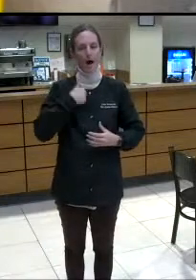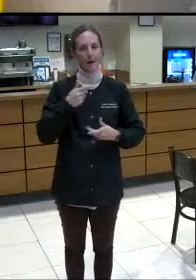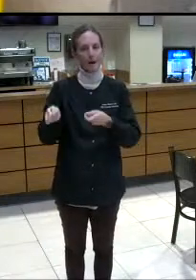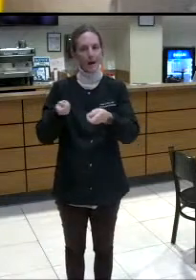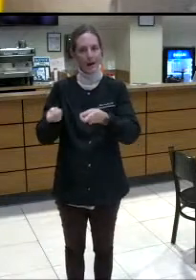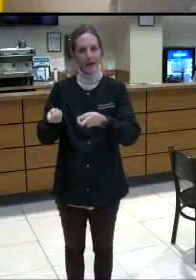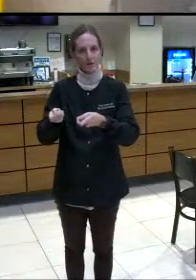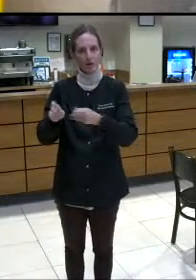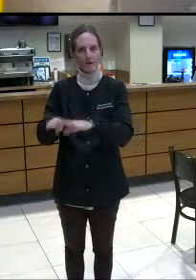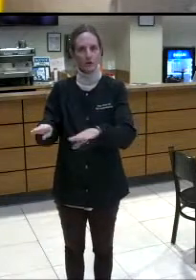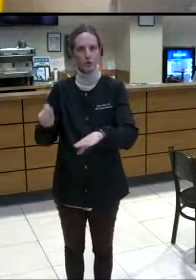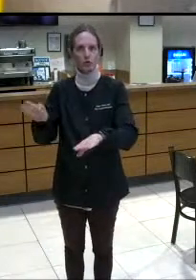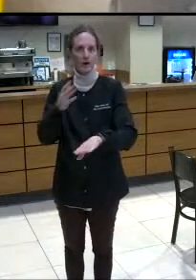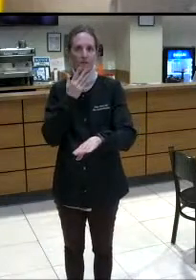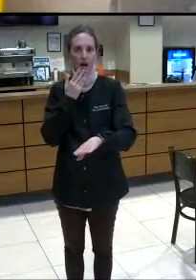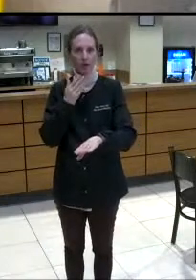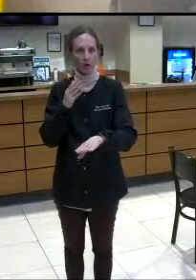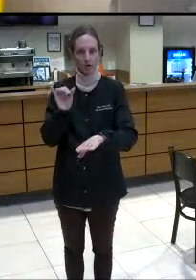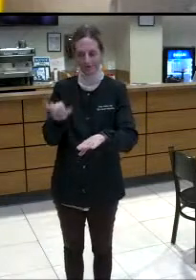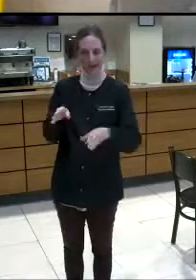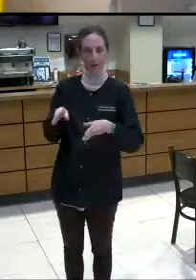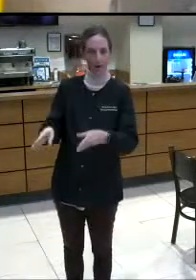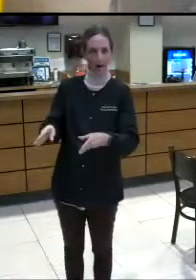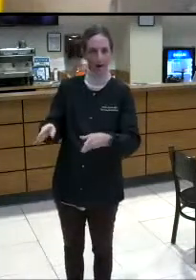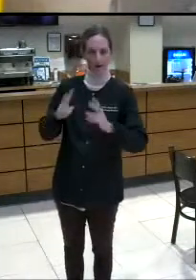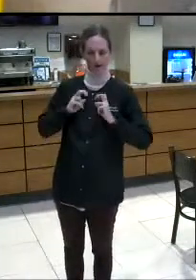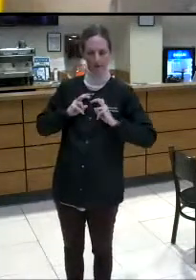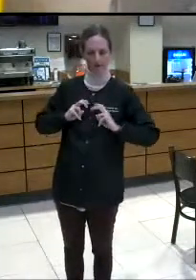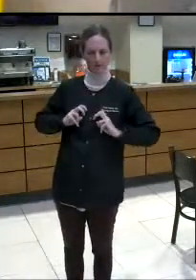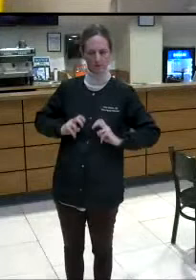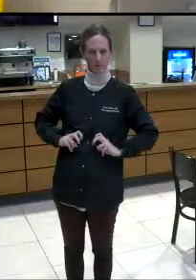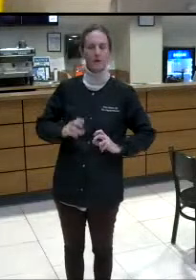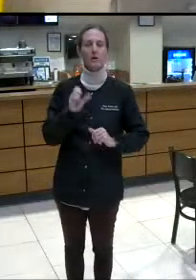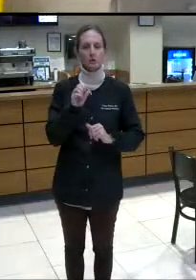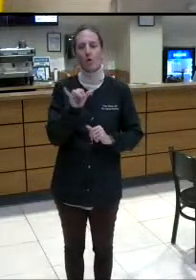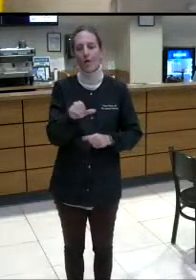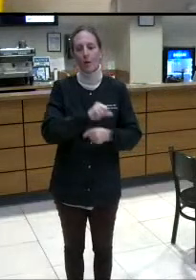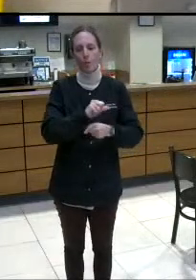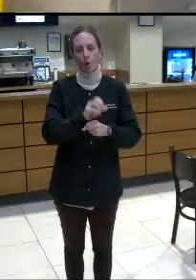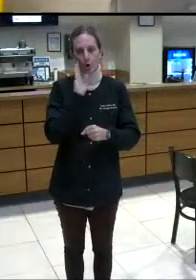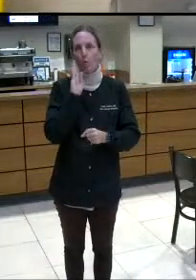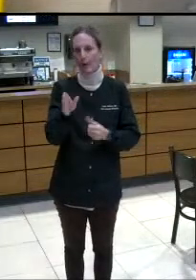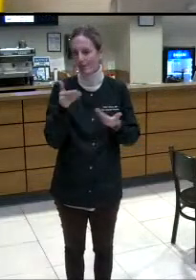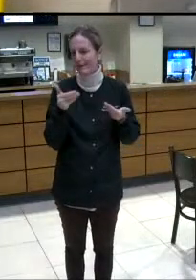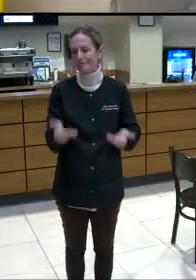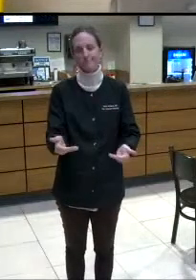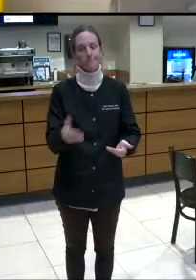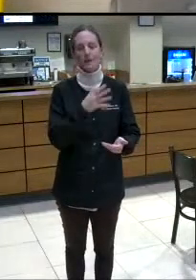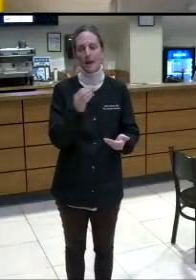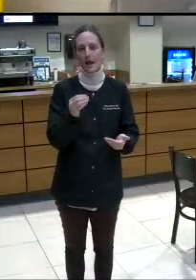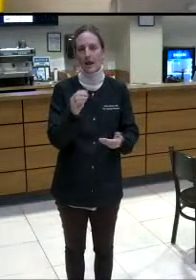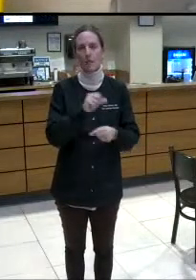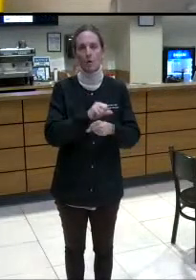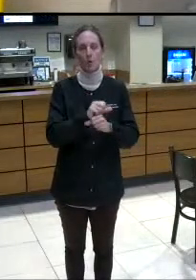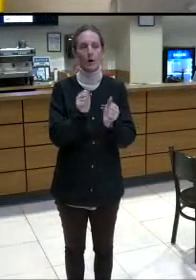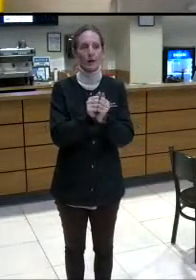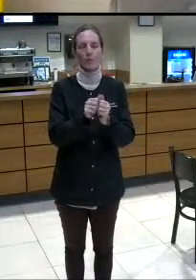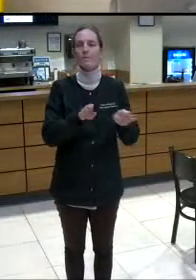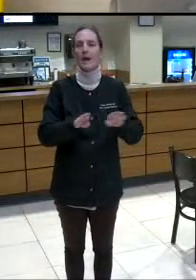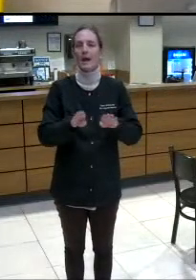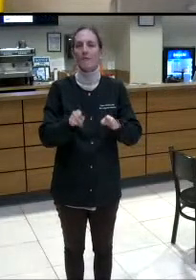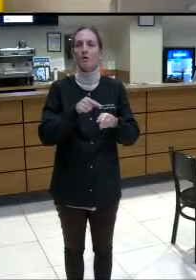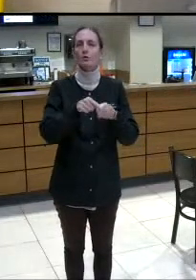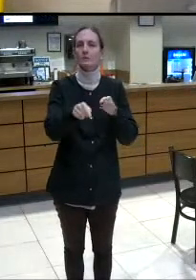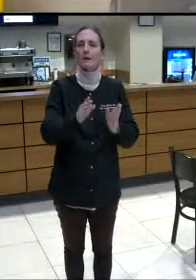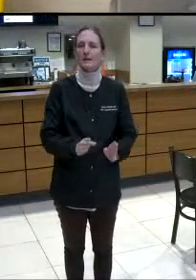them? Based on what? And so that work is moving forward. We will be working with the behavior specialists to do that. I do know that